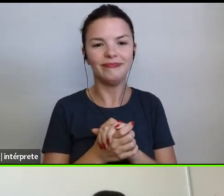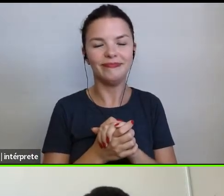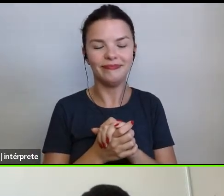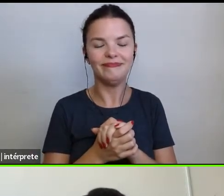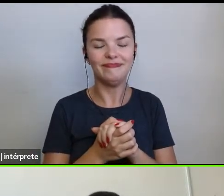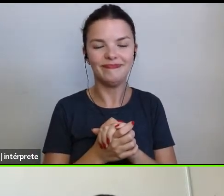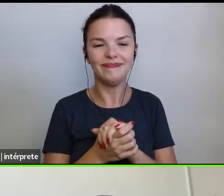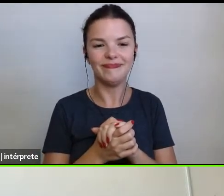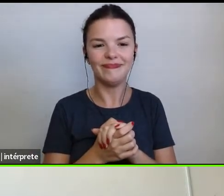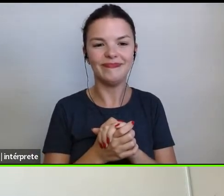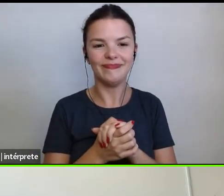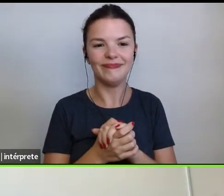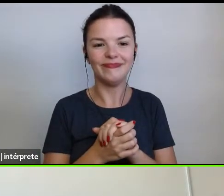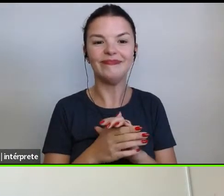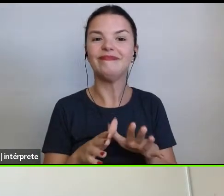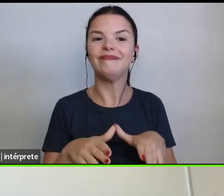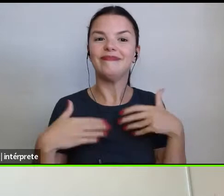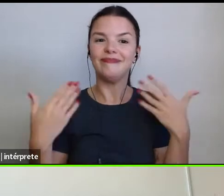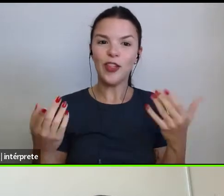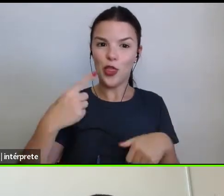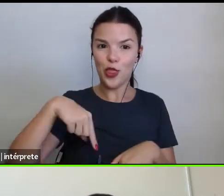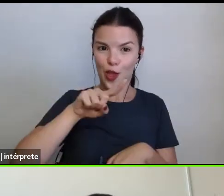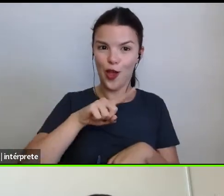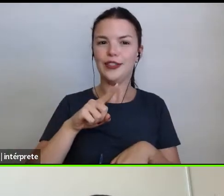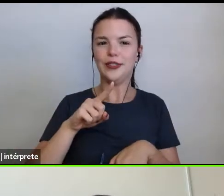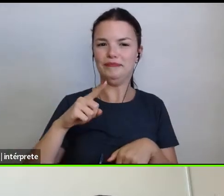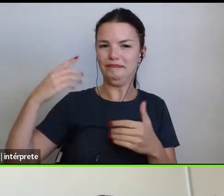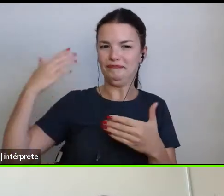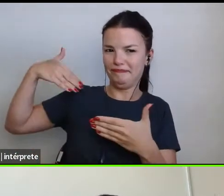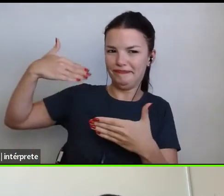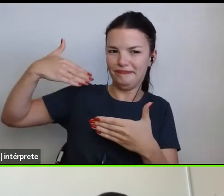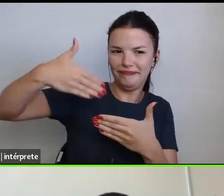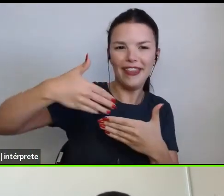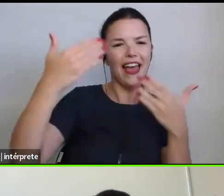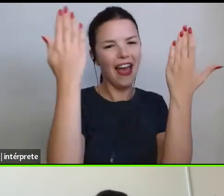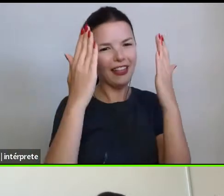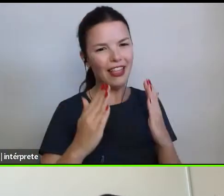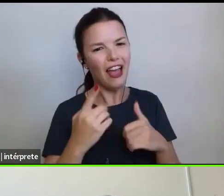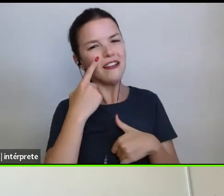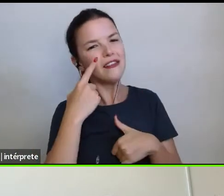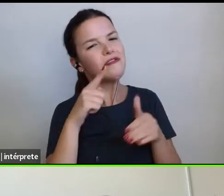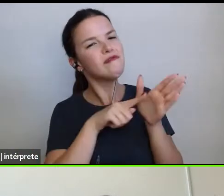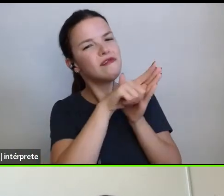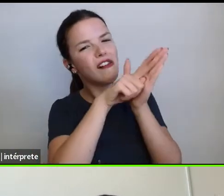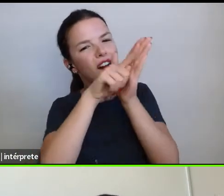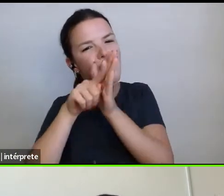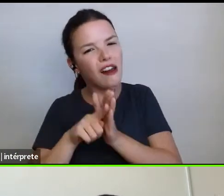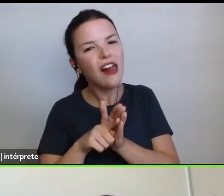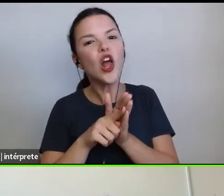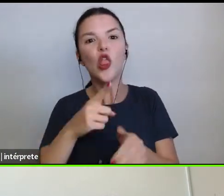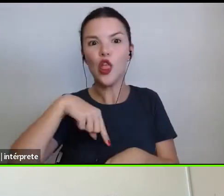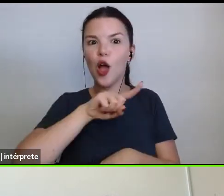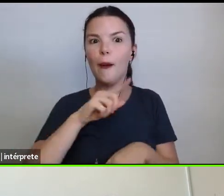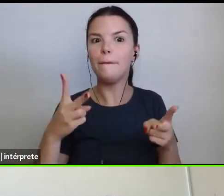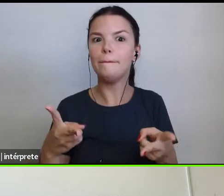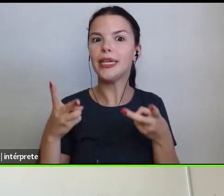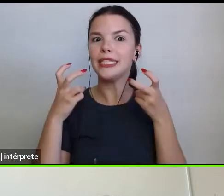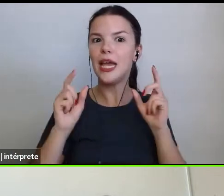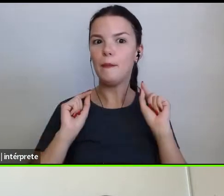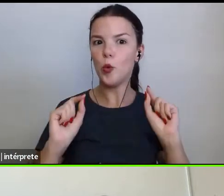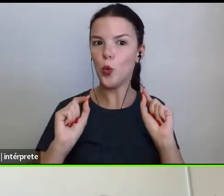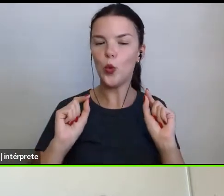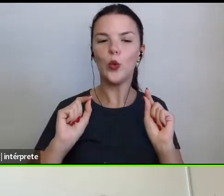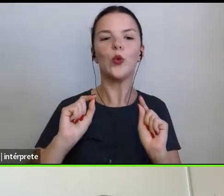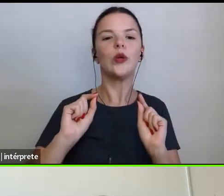So based on the analysis that we have done, apparently the sign